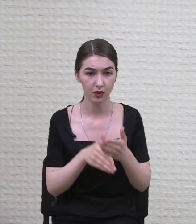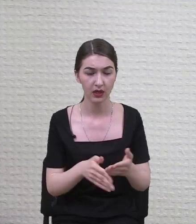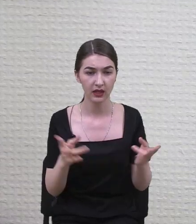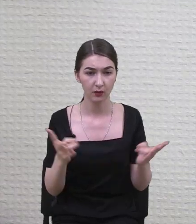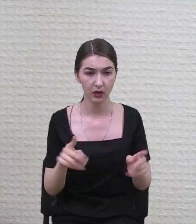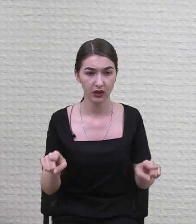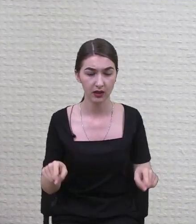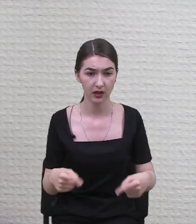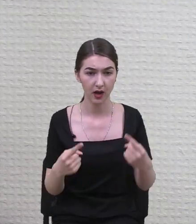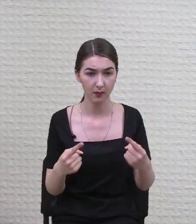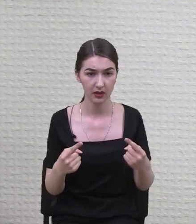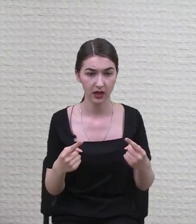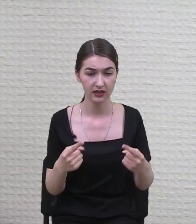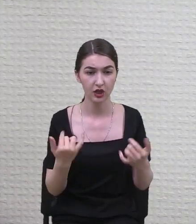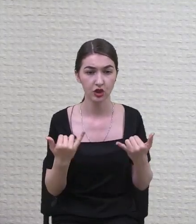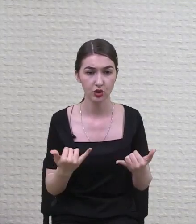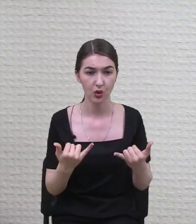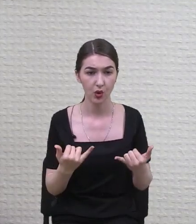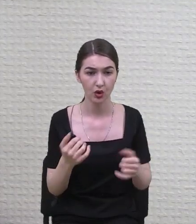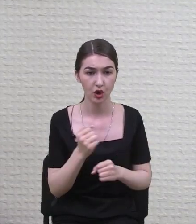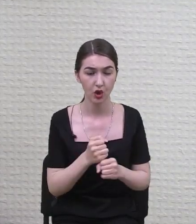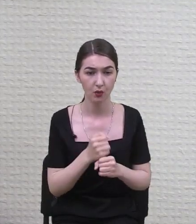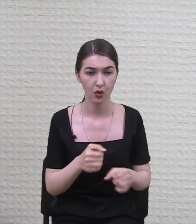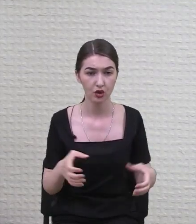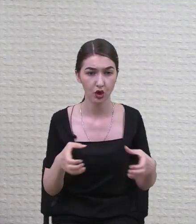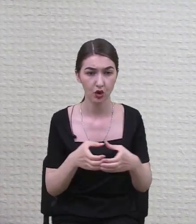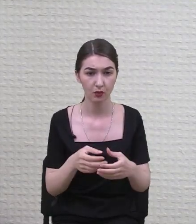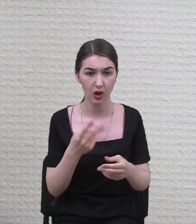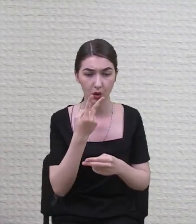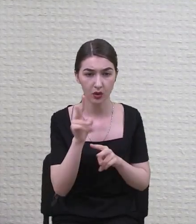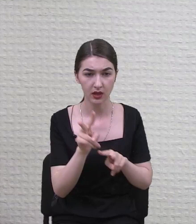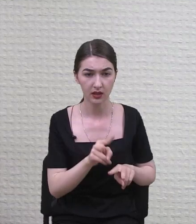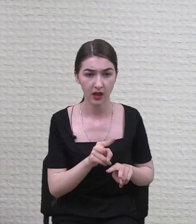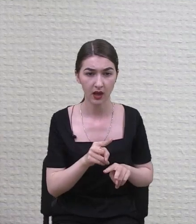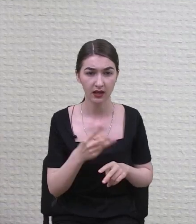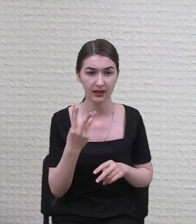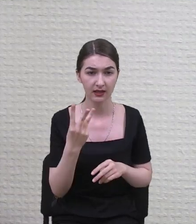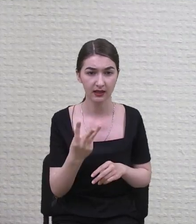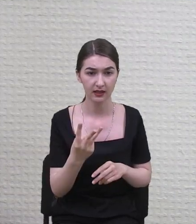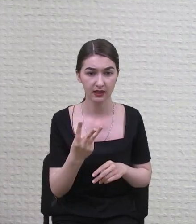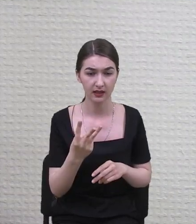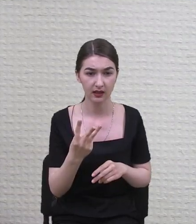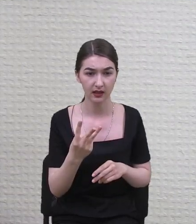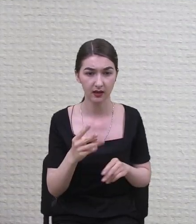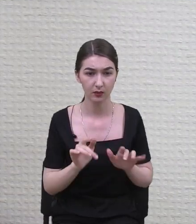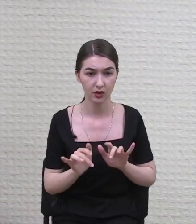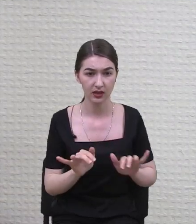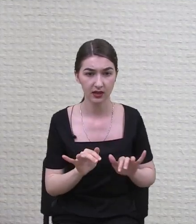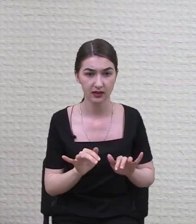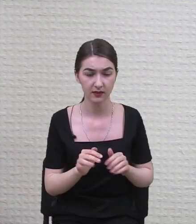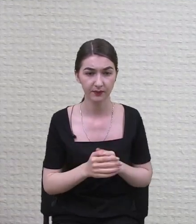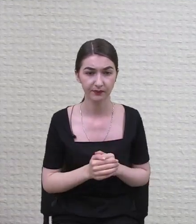hospital, then there is a hospital aid, and there is a need of rehabilitation. So we are right